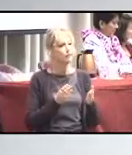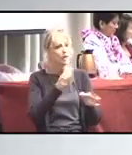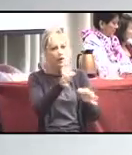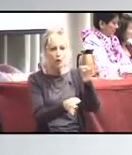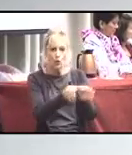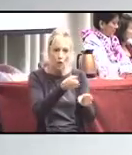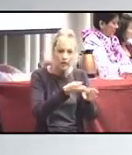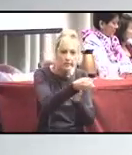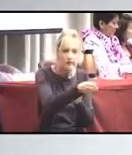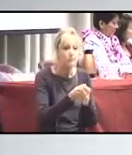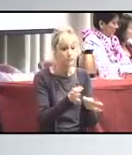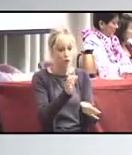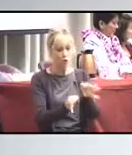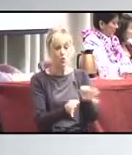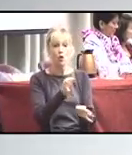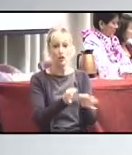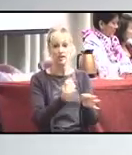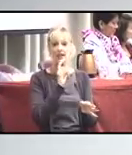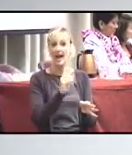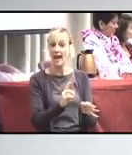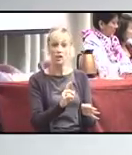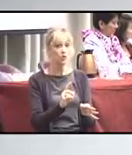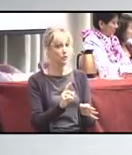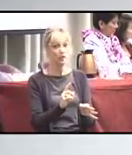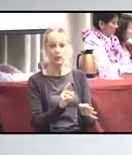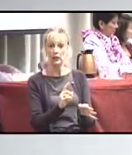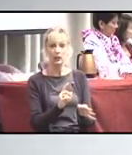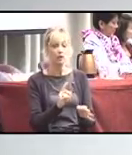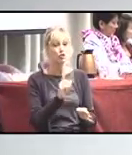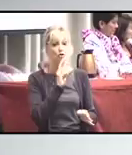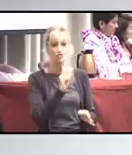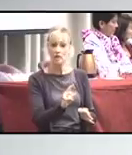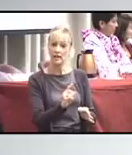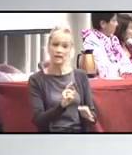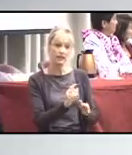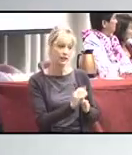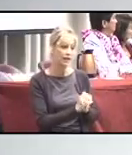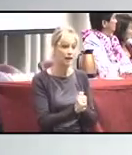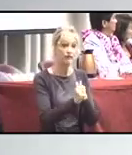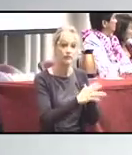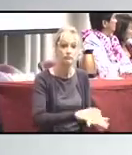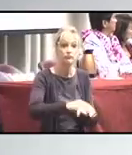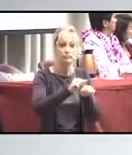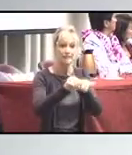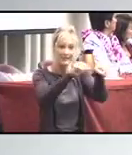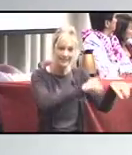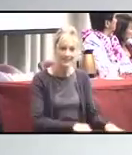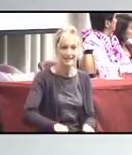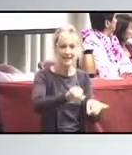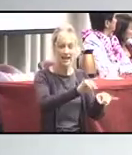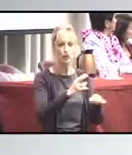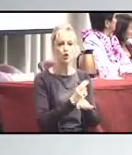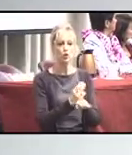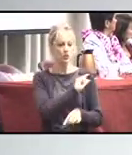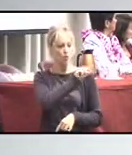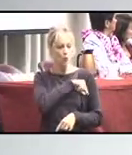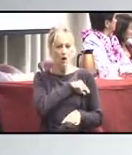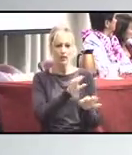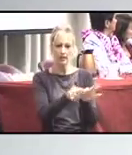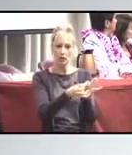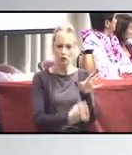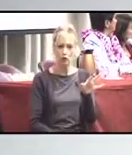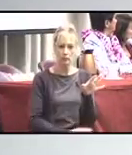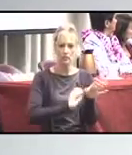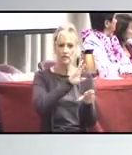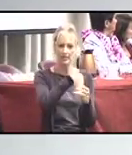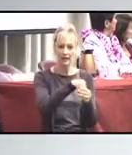courts. And the courts actually have taken a huge lead on standards, using quality interpreters in the